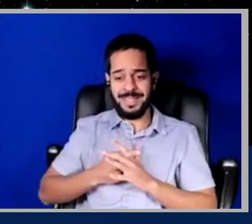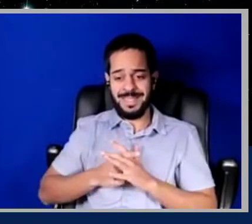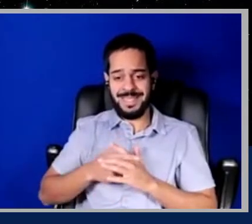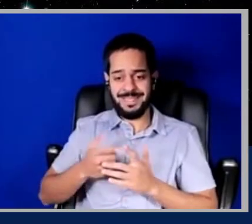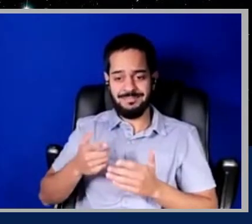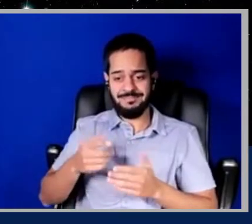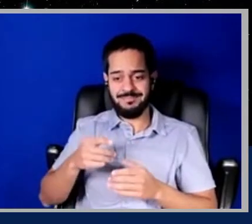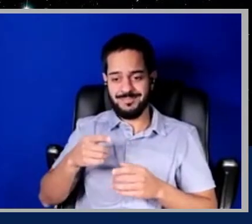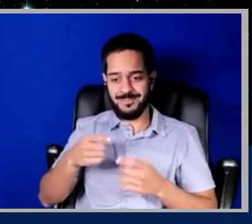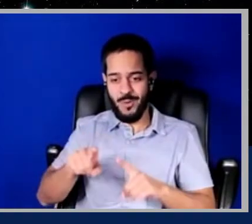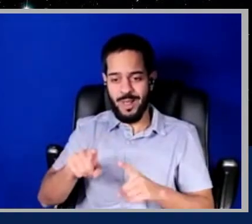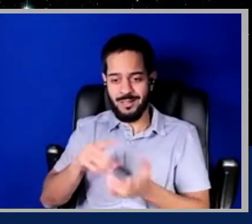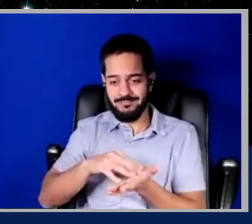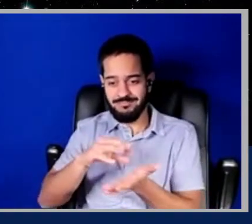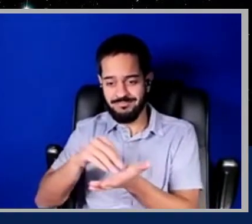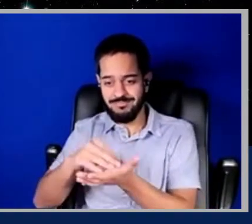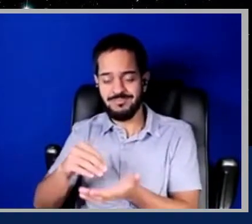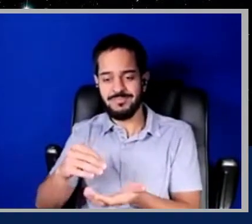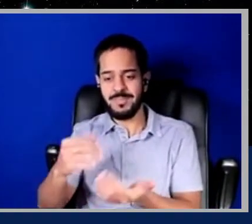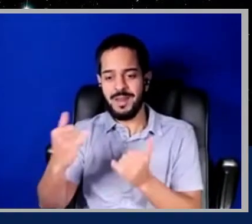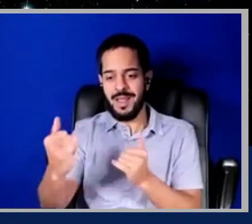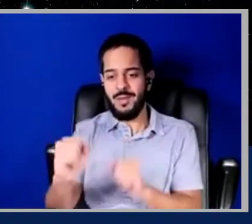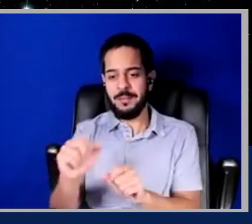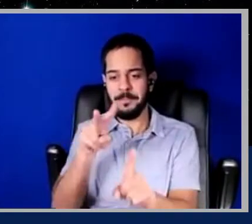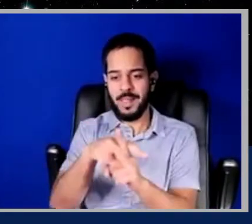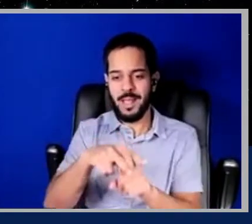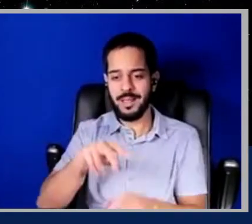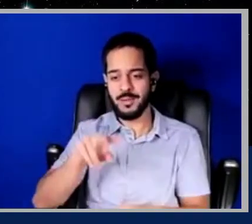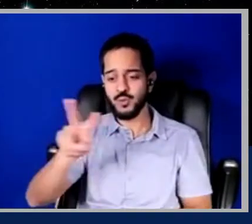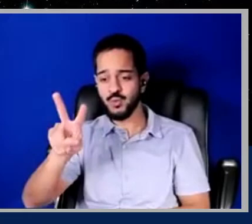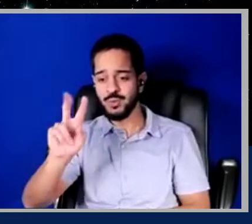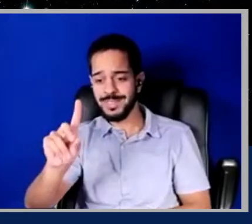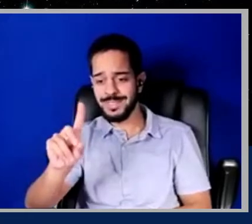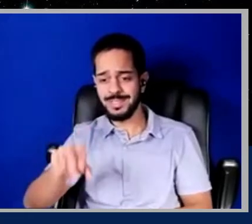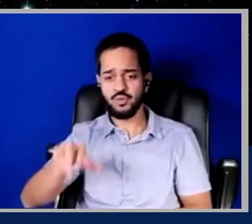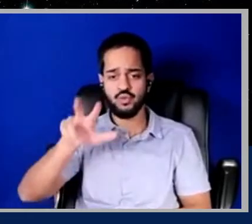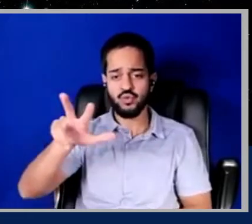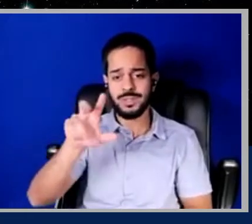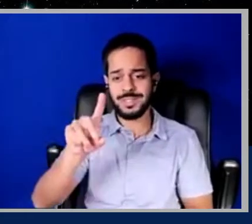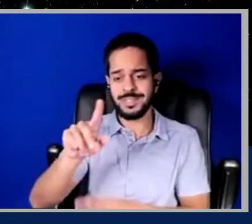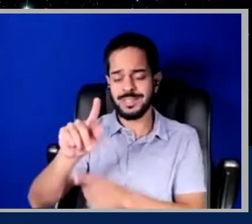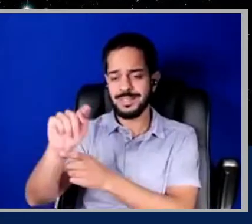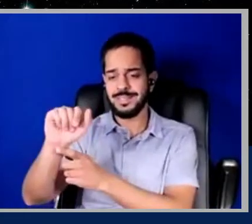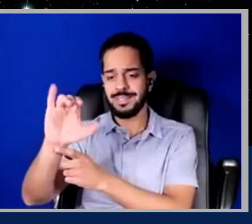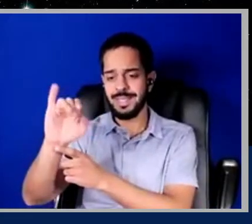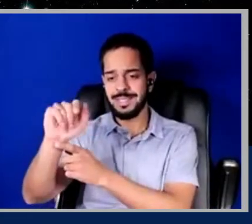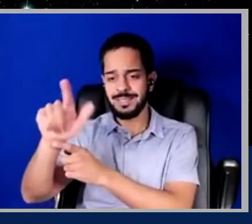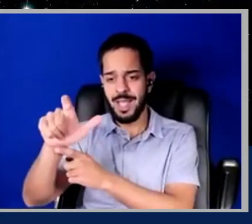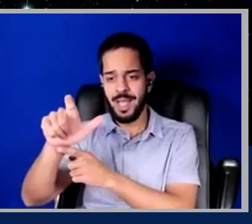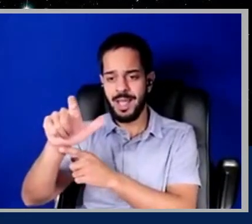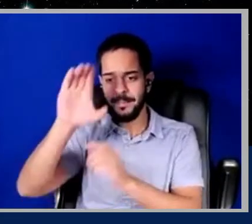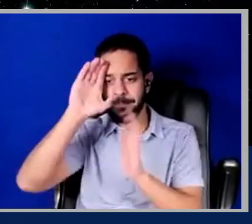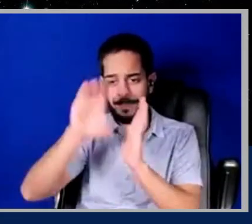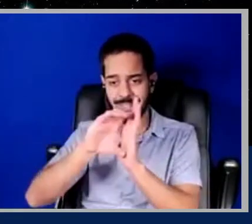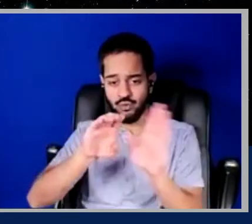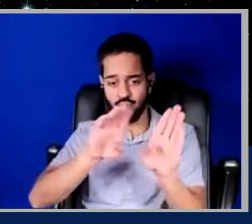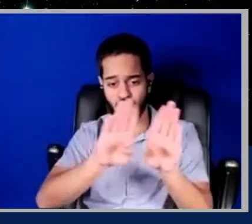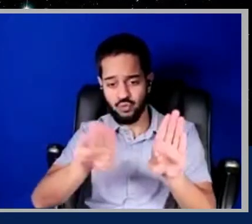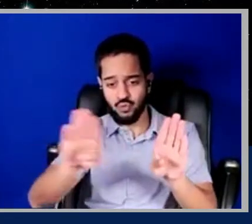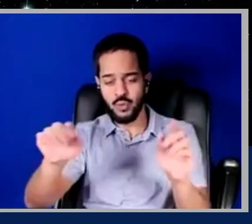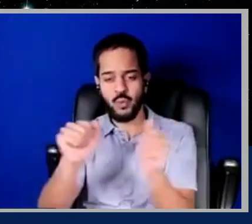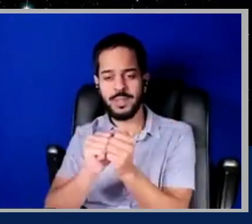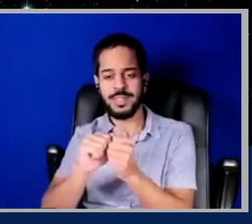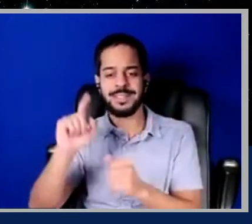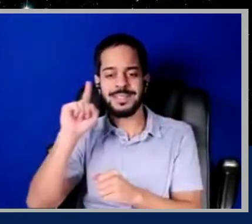image, what we'll have to do is have a little tactile soundboard where you can play a cut that's through a row of pixels or through a column of pixels